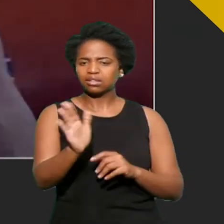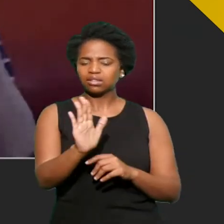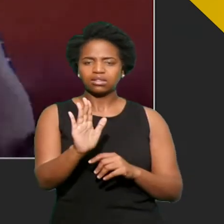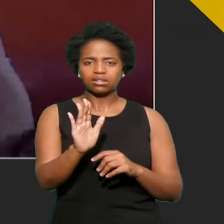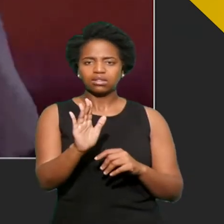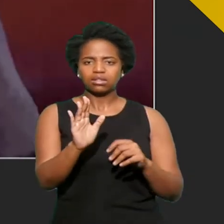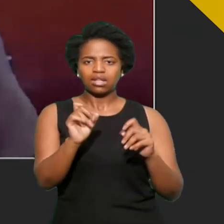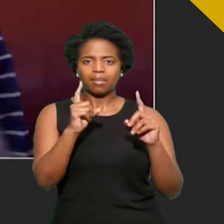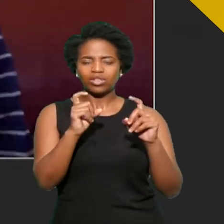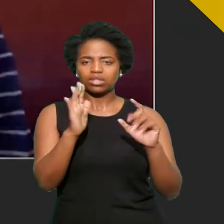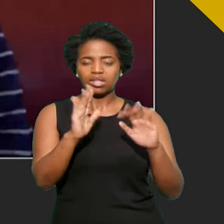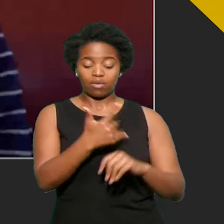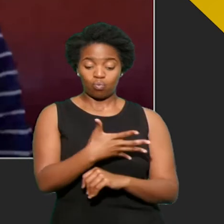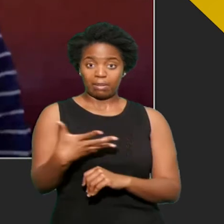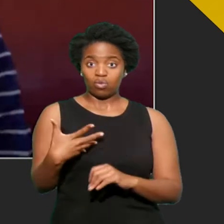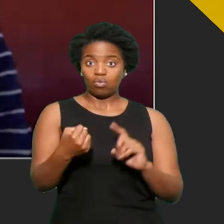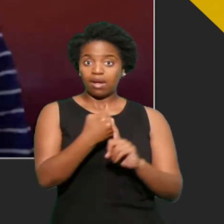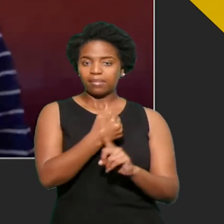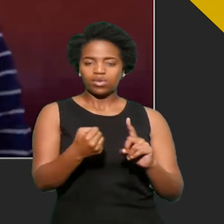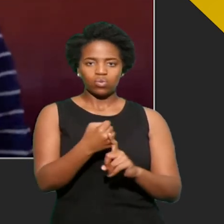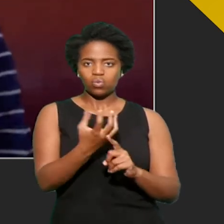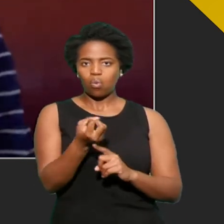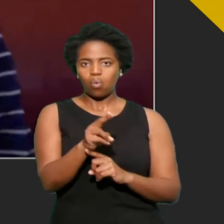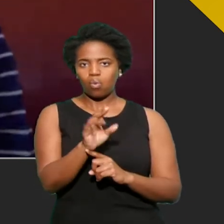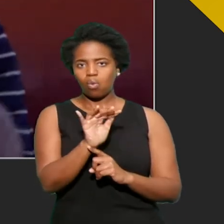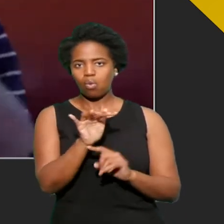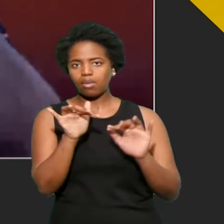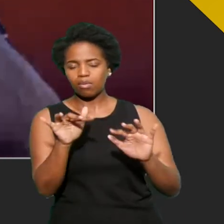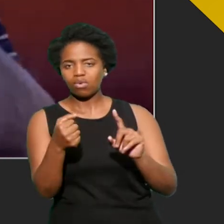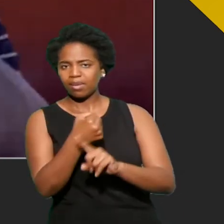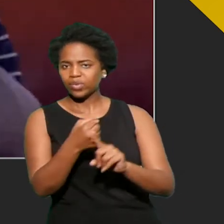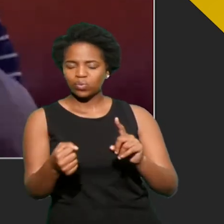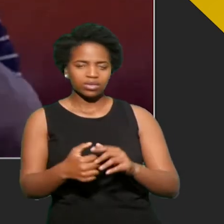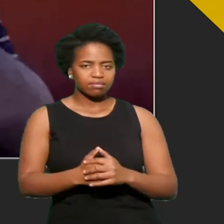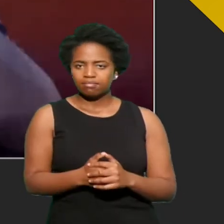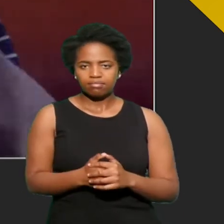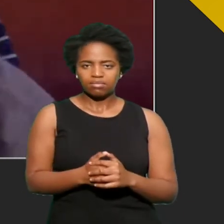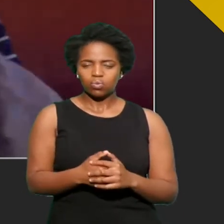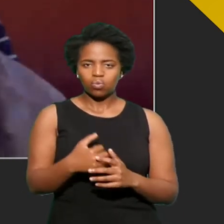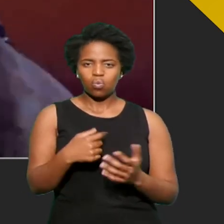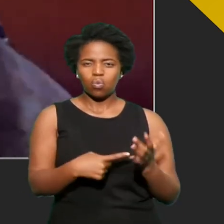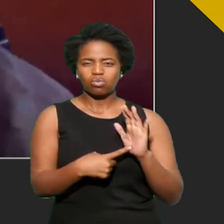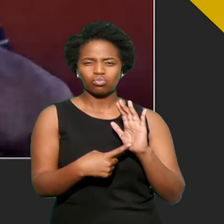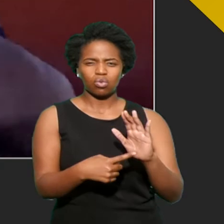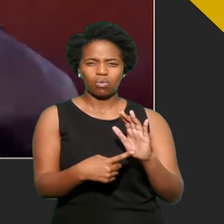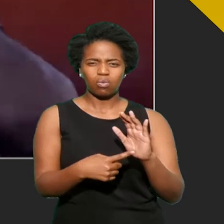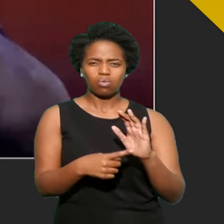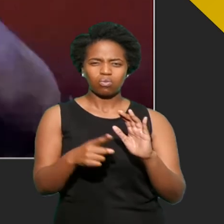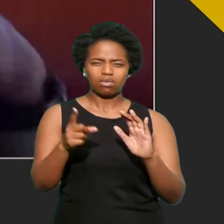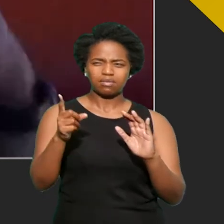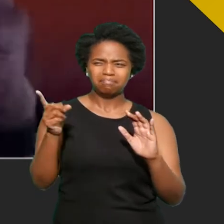photos of women who are abused or people who are abused. Yeah. We didn't want to show any violence in terms of